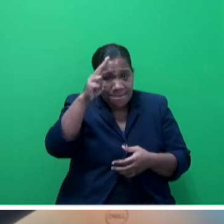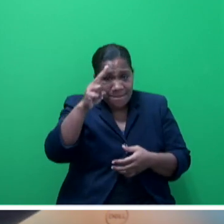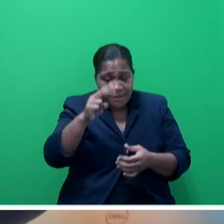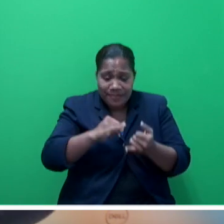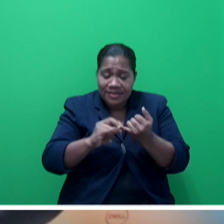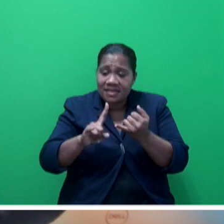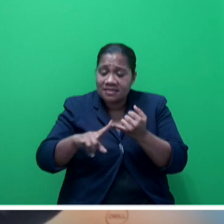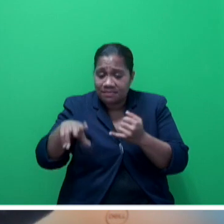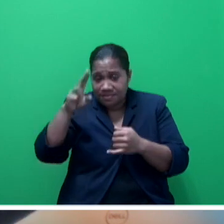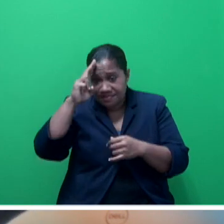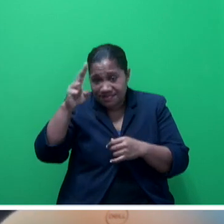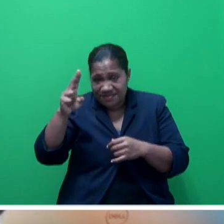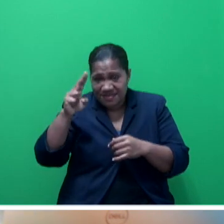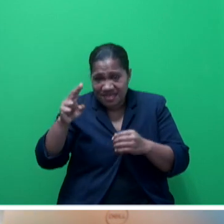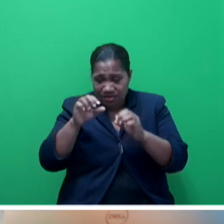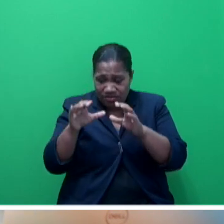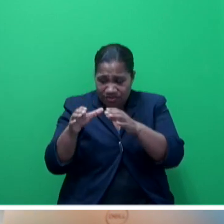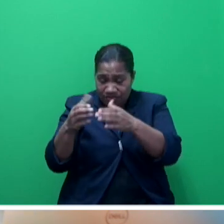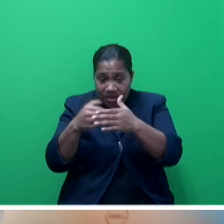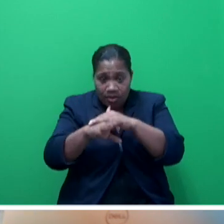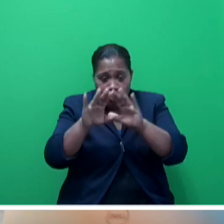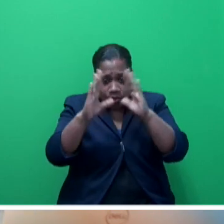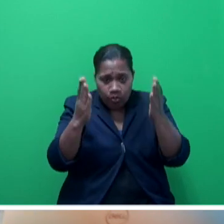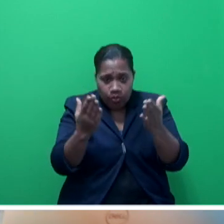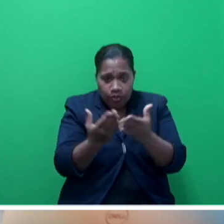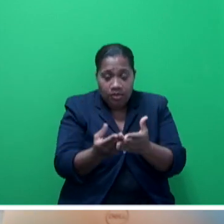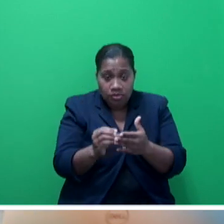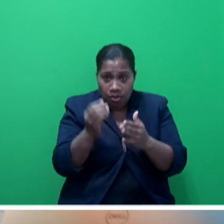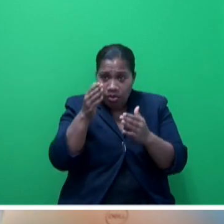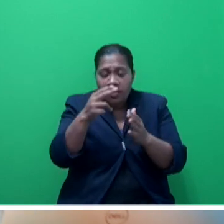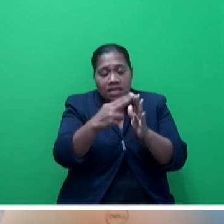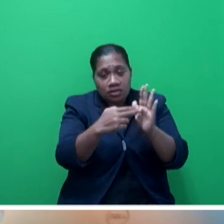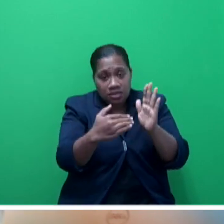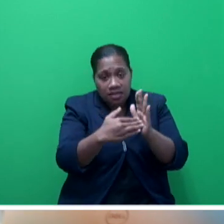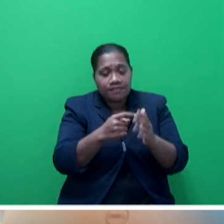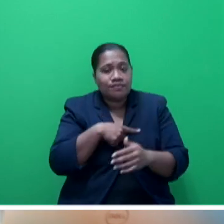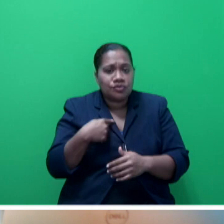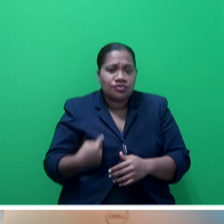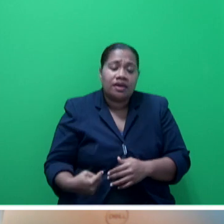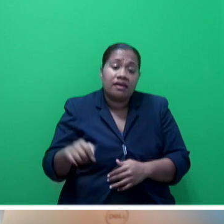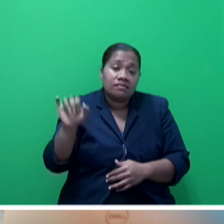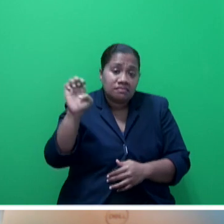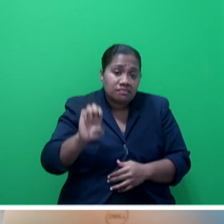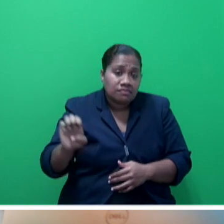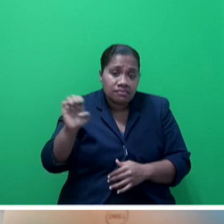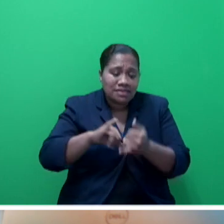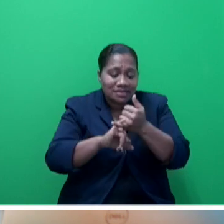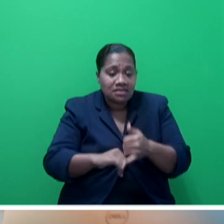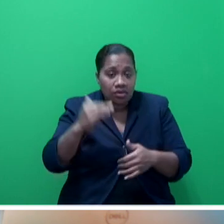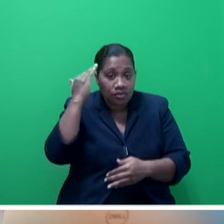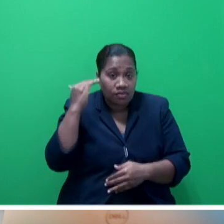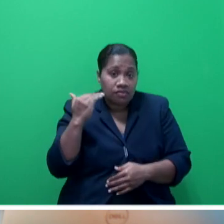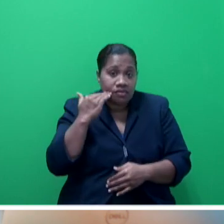around the world. Nationally, these include New Zealand, China, Europe, South Korea,